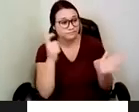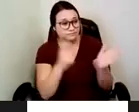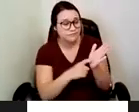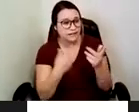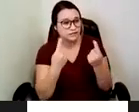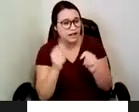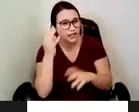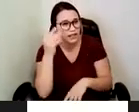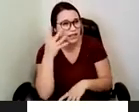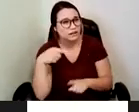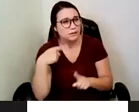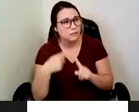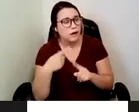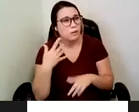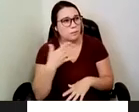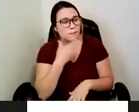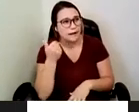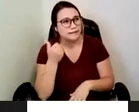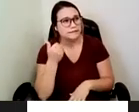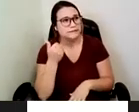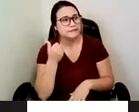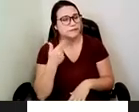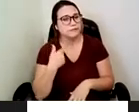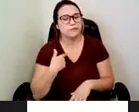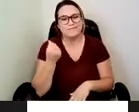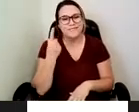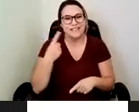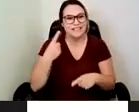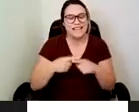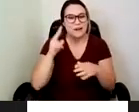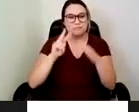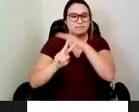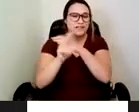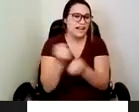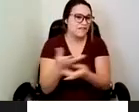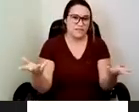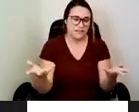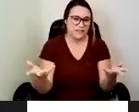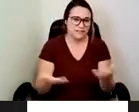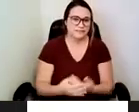think about as best we can. We can't anticipate everything in the future. Next slide.